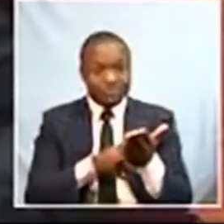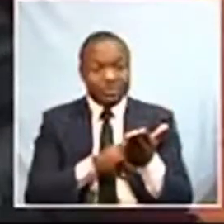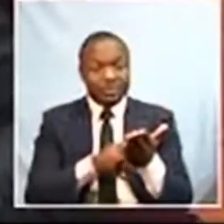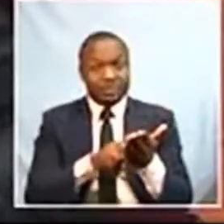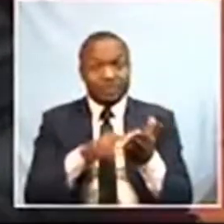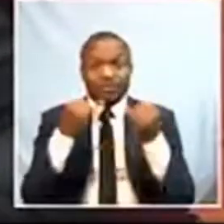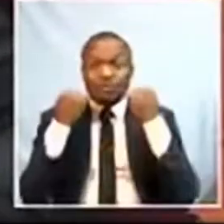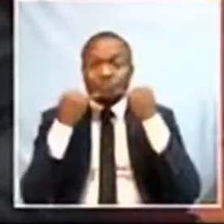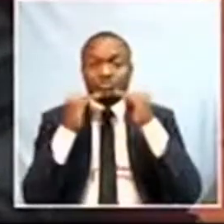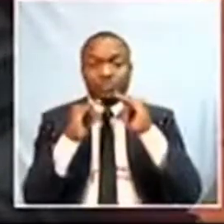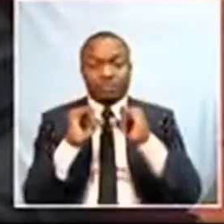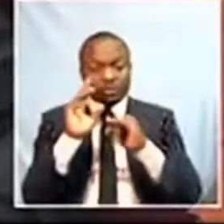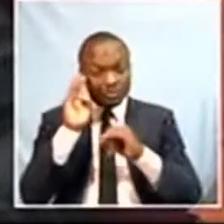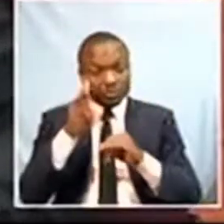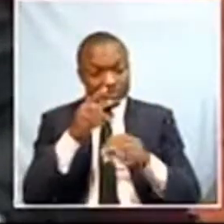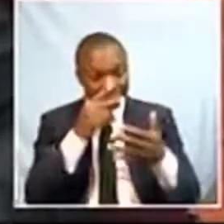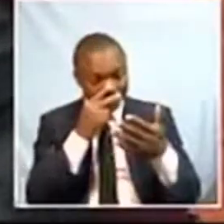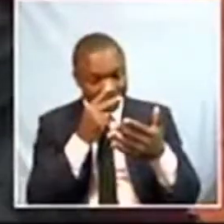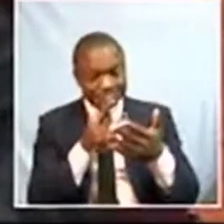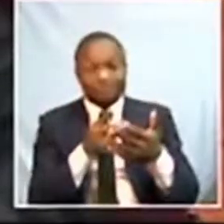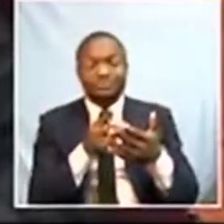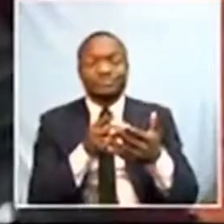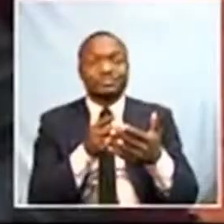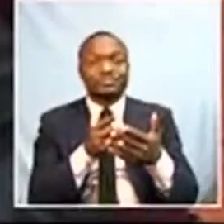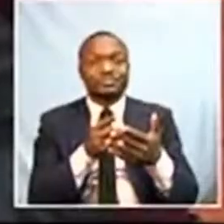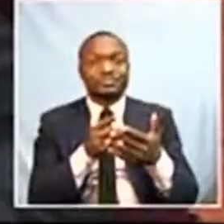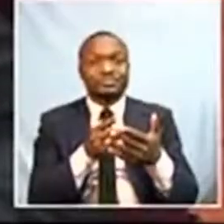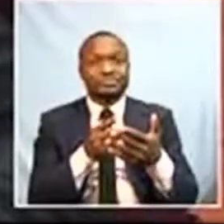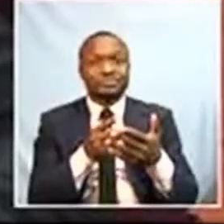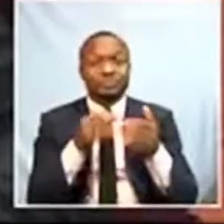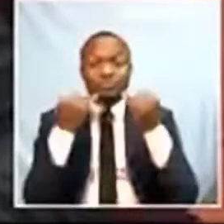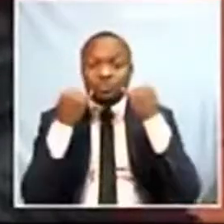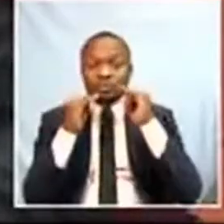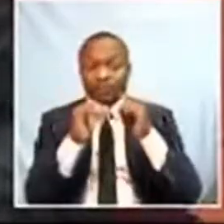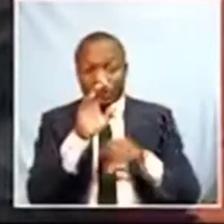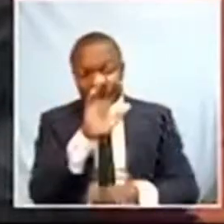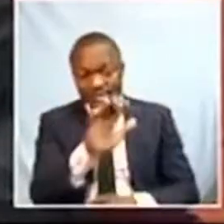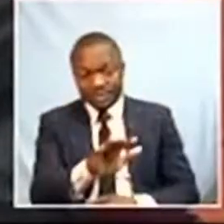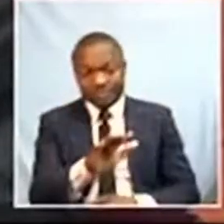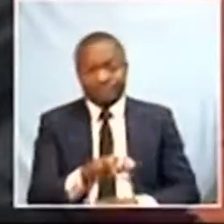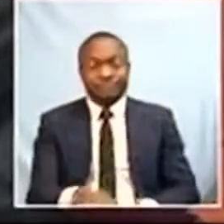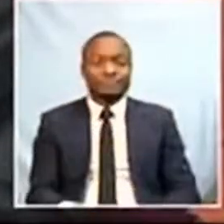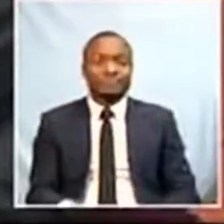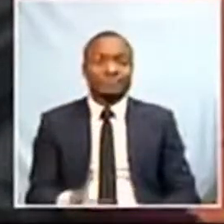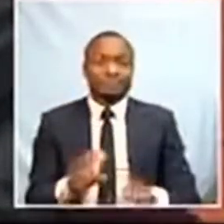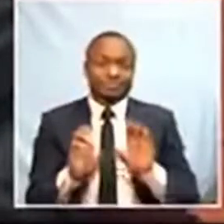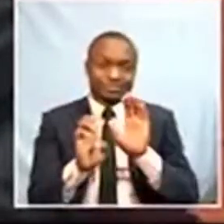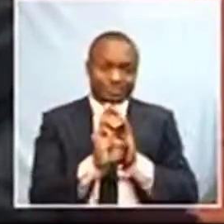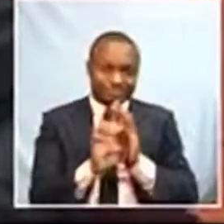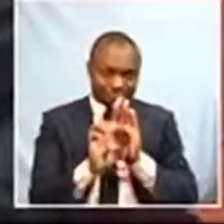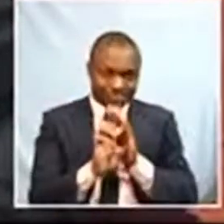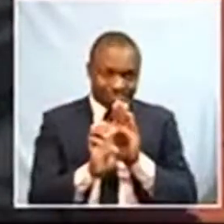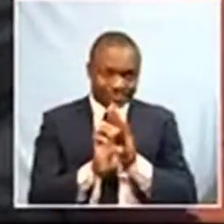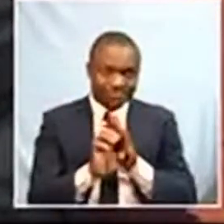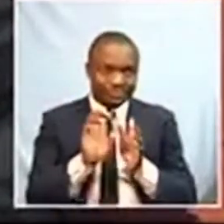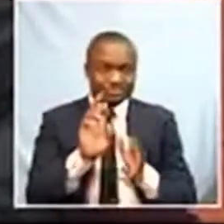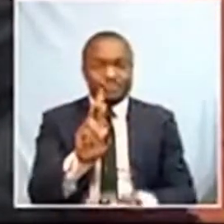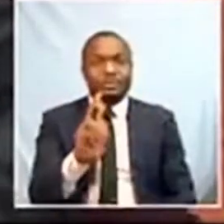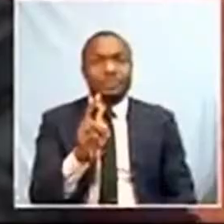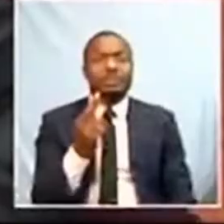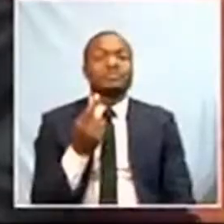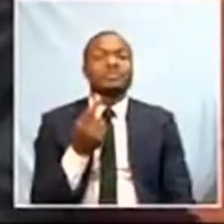are, you are able to extract the summary of the information from there. So for instance, in terms of the